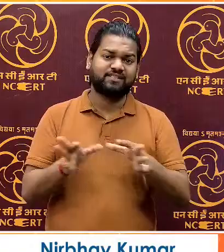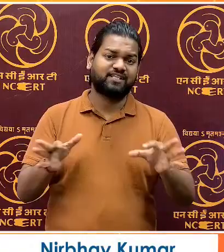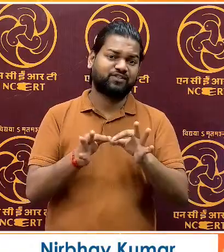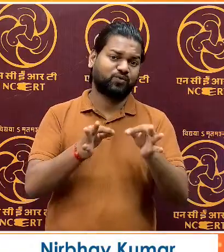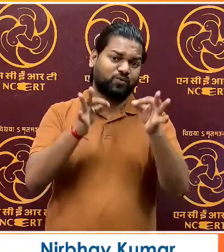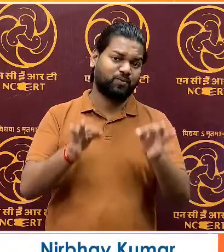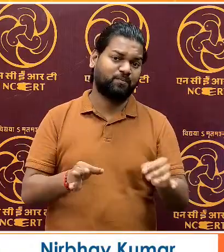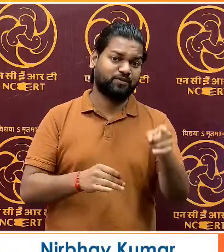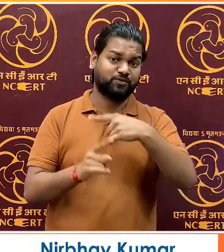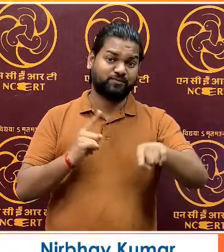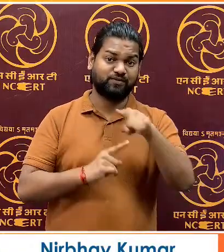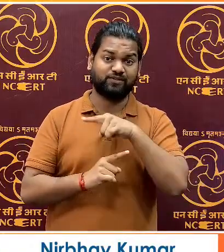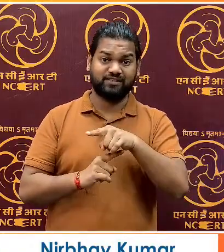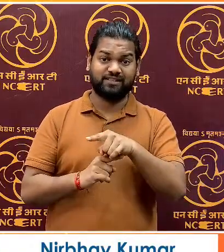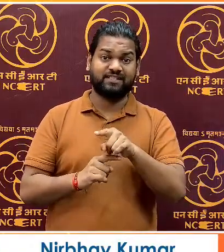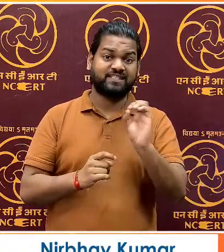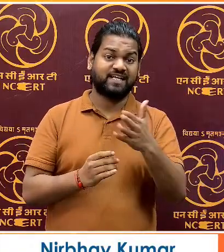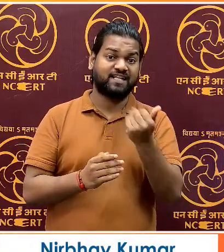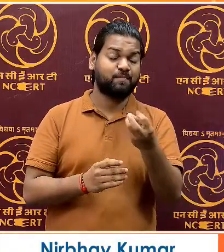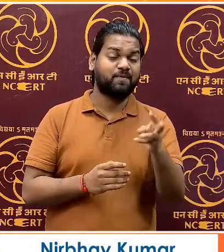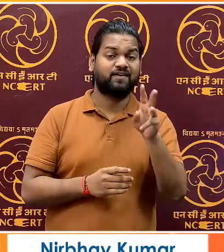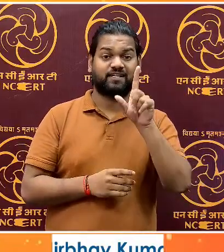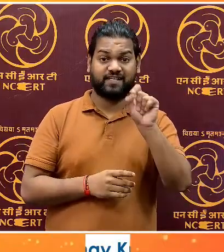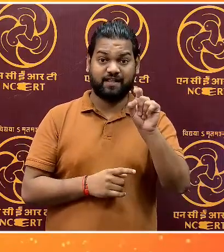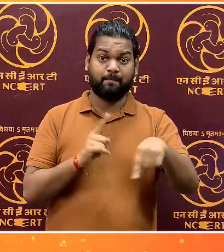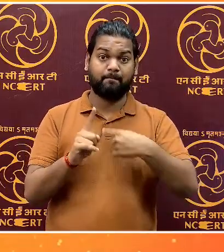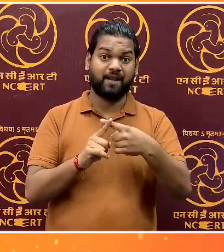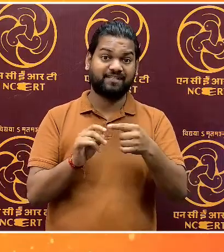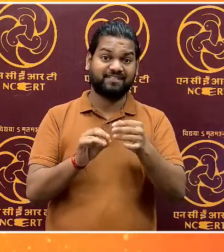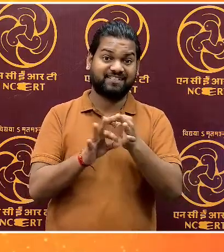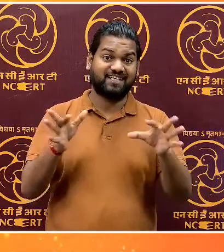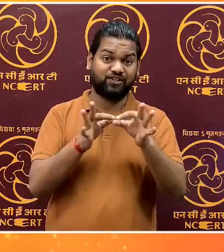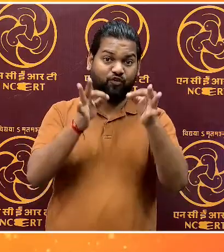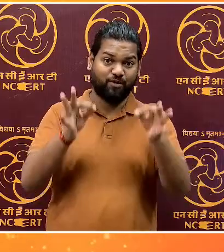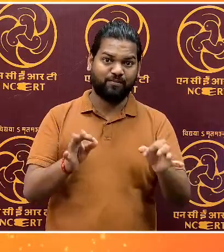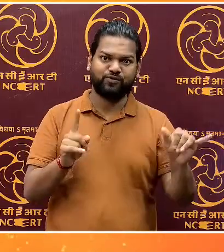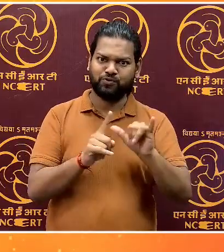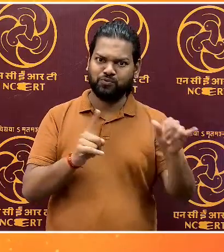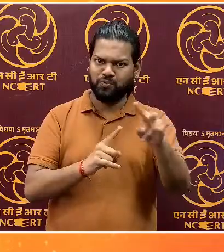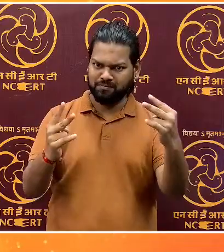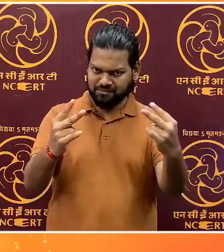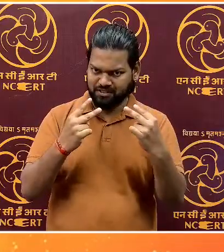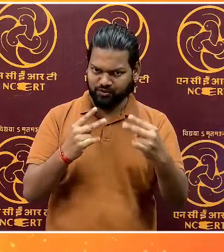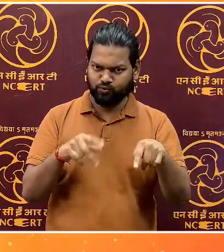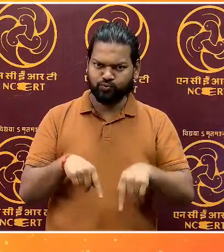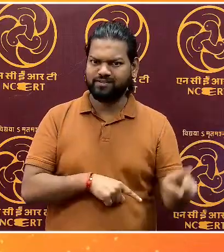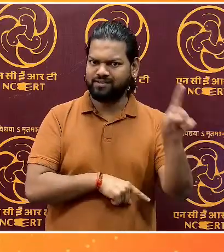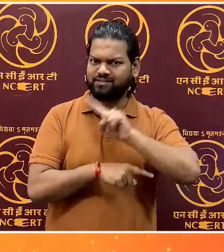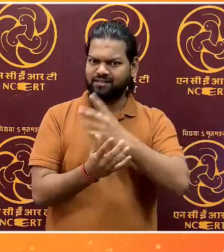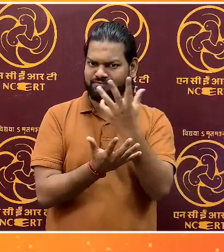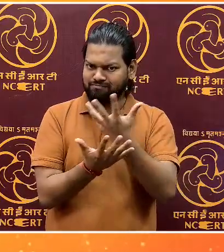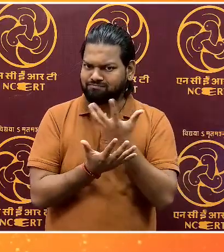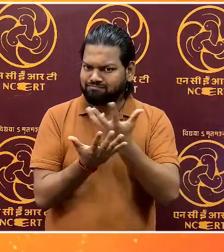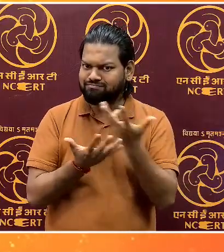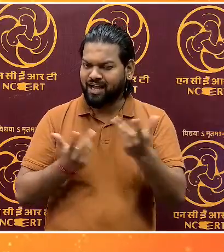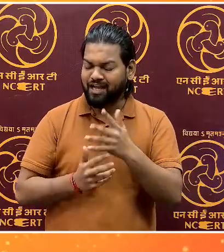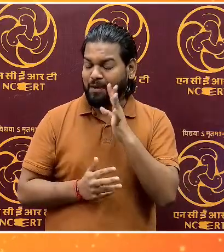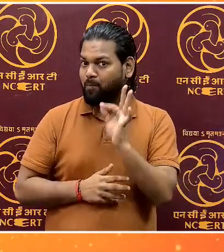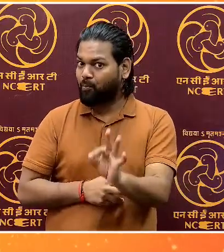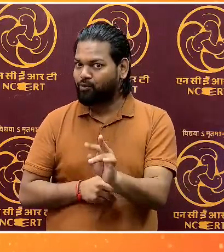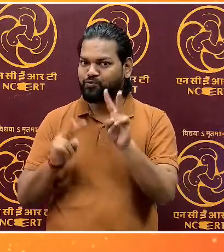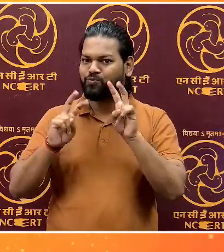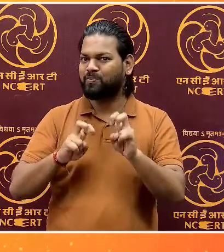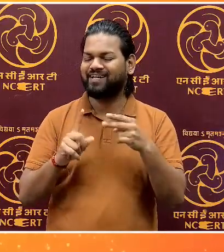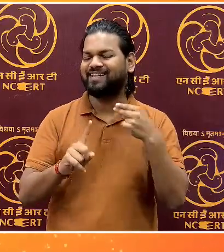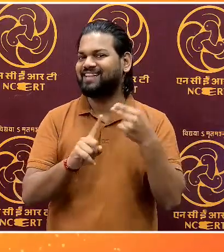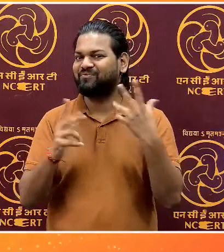session live on our YouTube channel NCERT Official. And today we are going to discuss very important topic, and the name of the topic